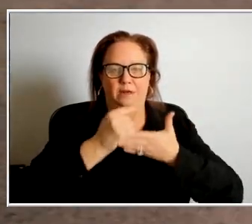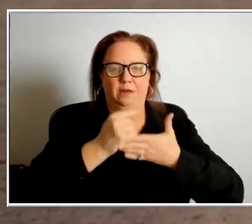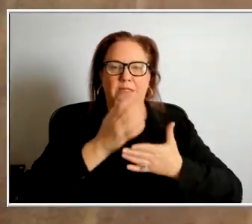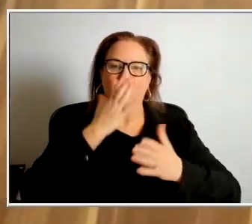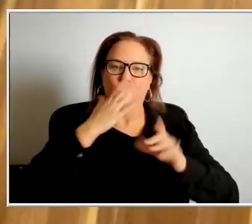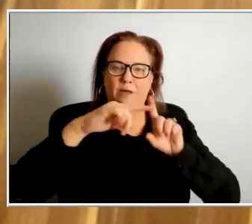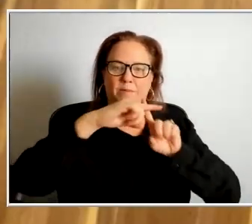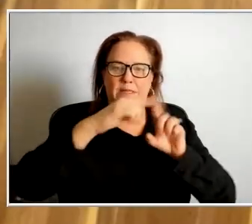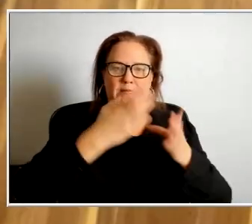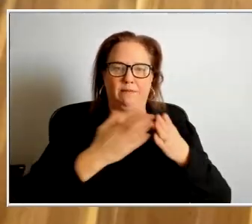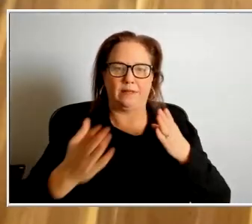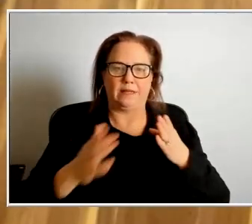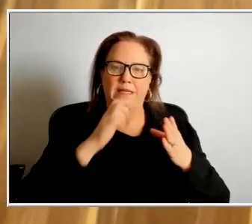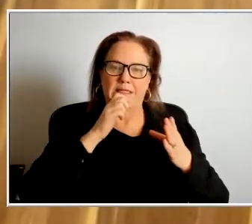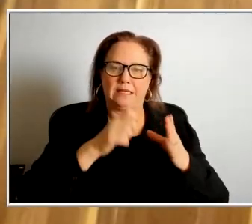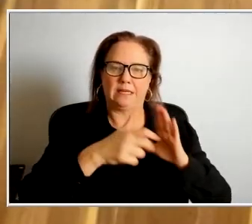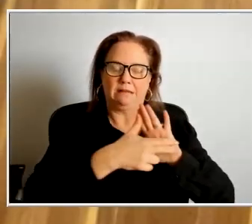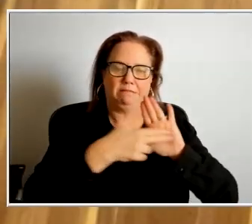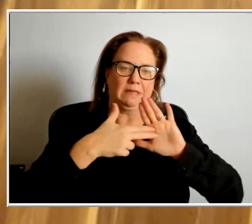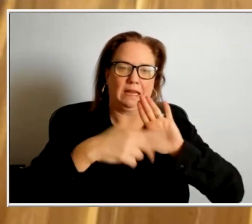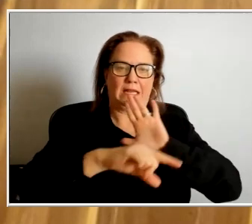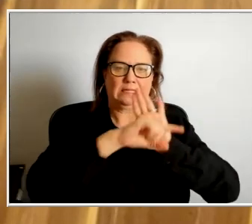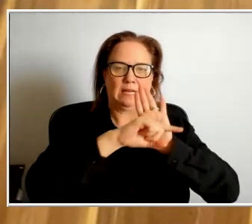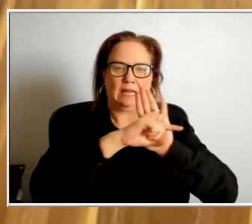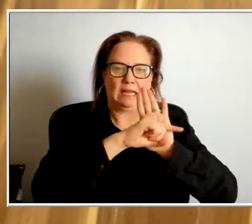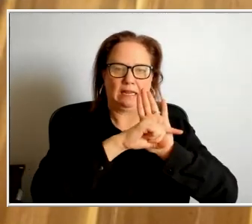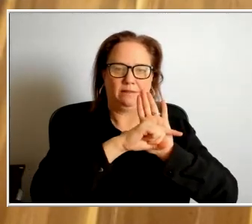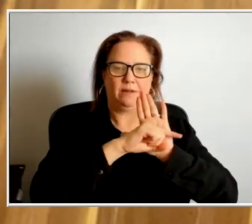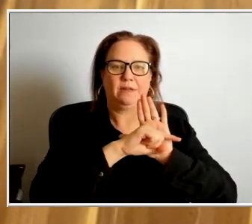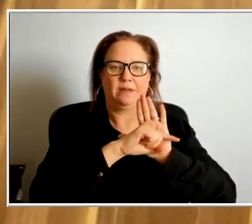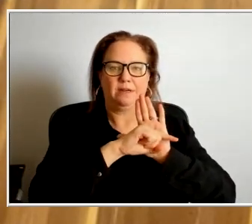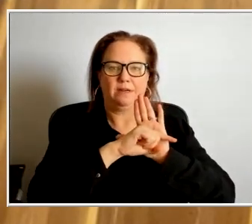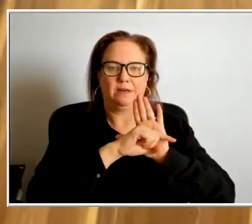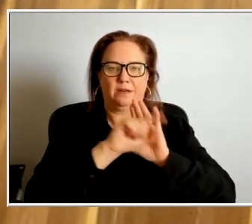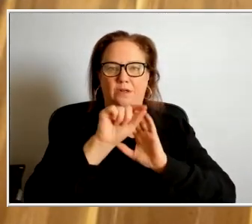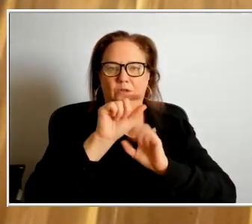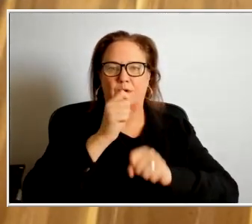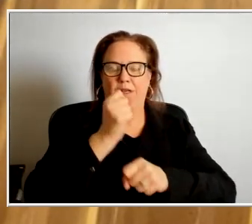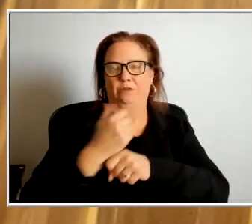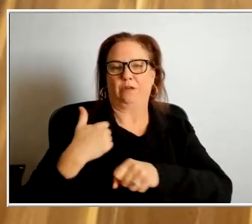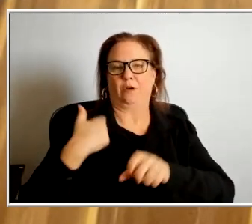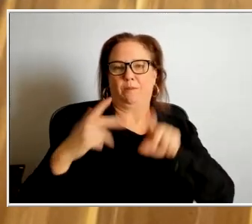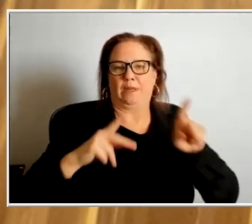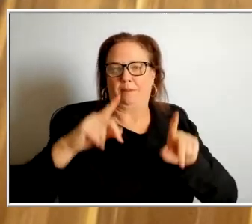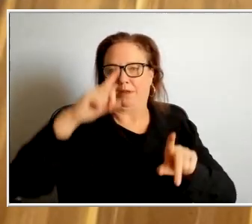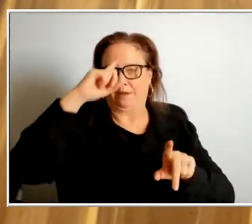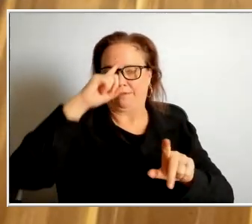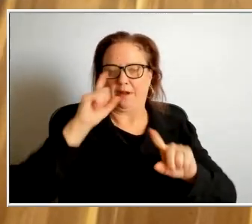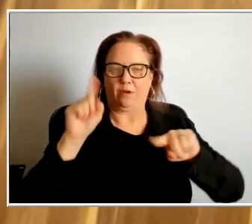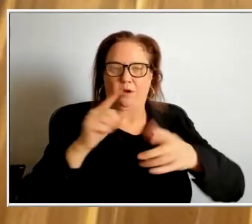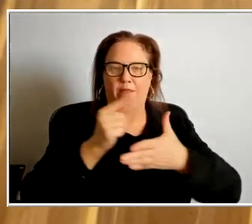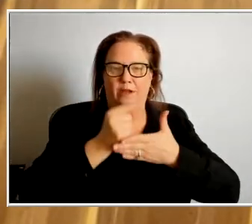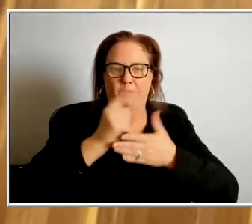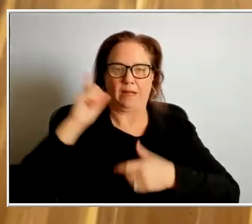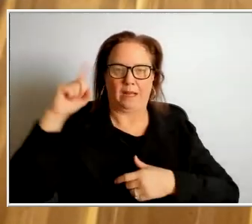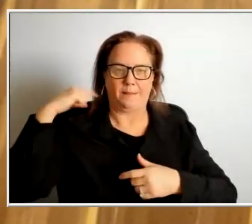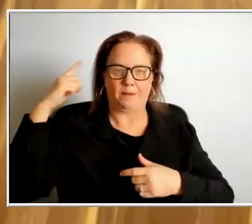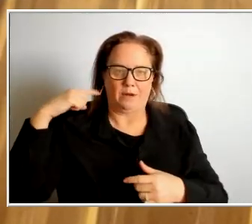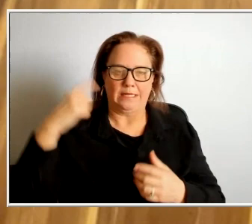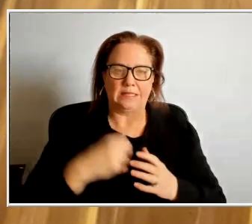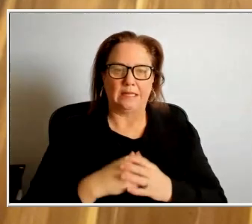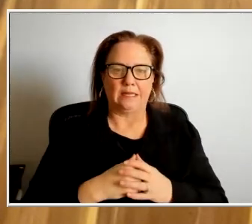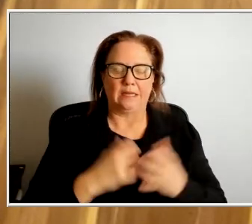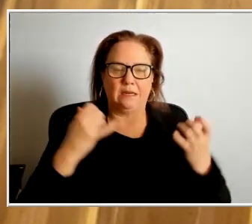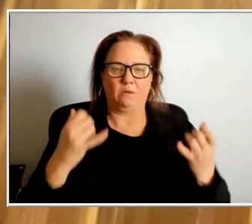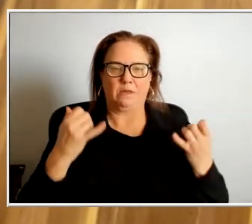good thing and not necessarily a negative thing. Or, 20 years ago, people thought, if I go to therapy, I'm crazy.